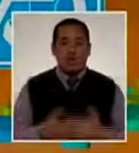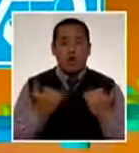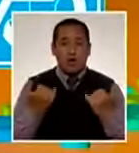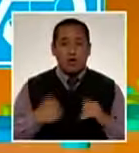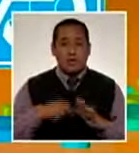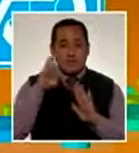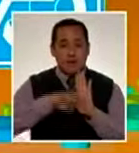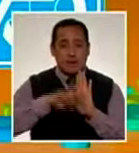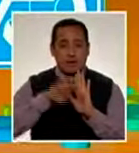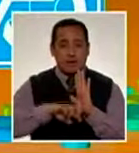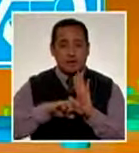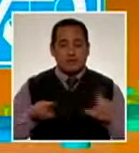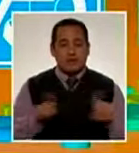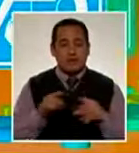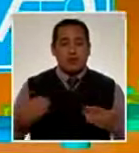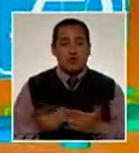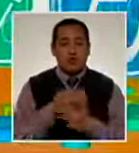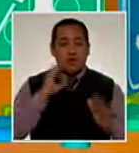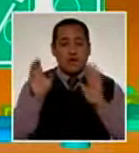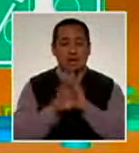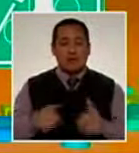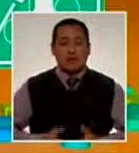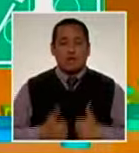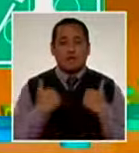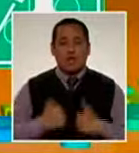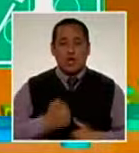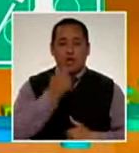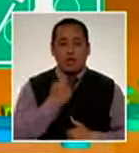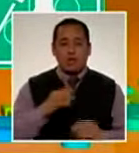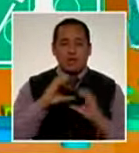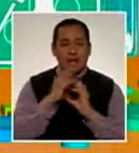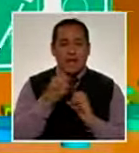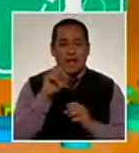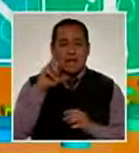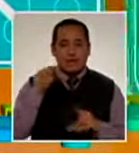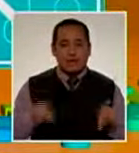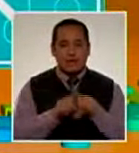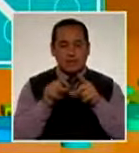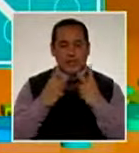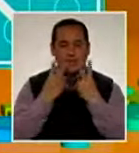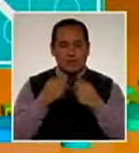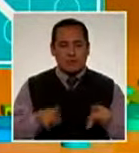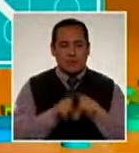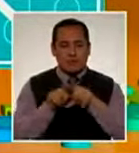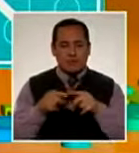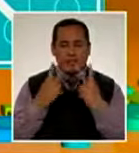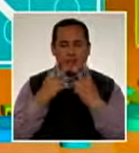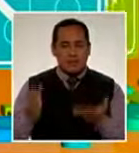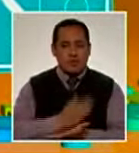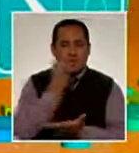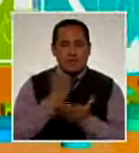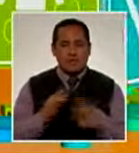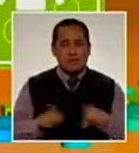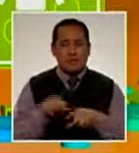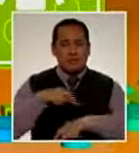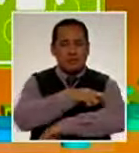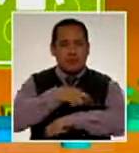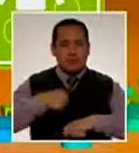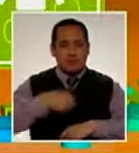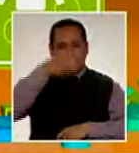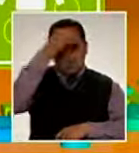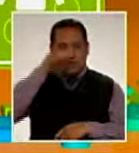Today in the program, a new example of life with Henry Gallardo, who fought the fragility ósea that padece and managed to a